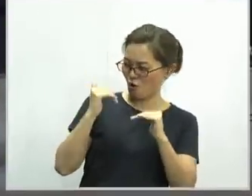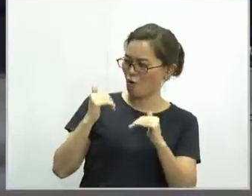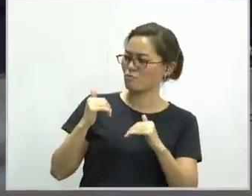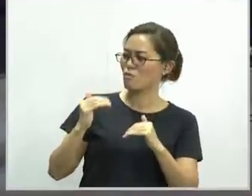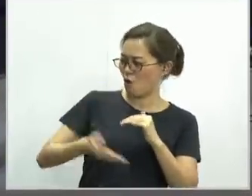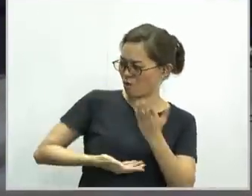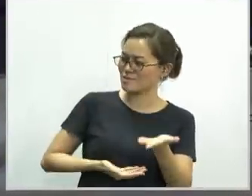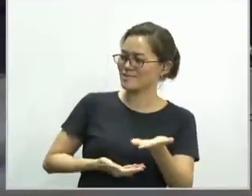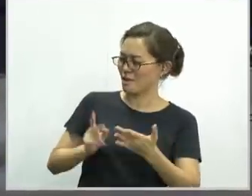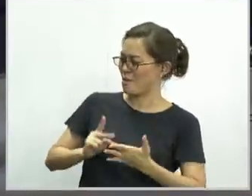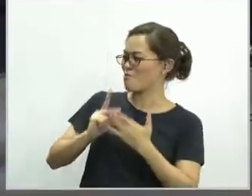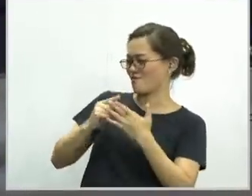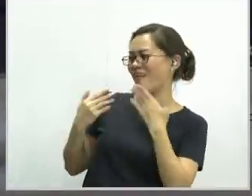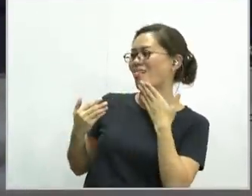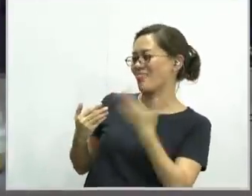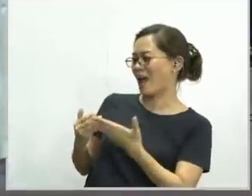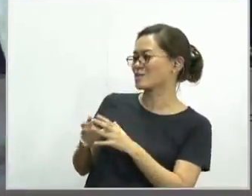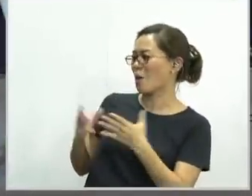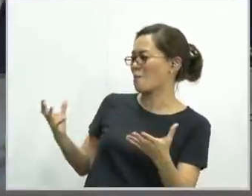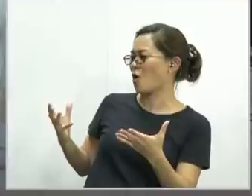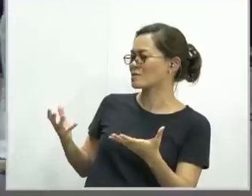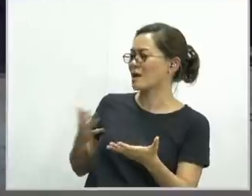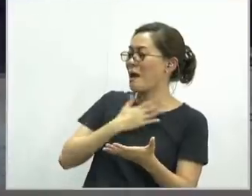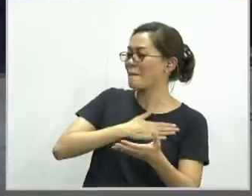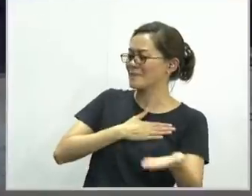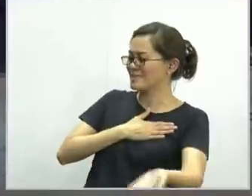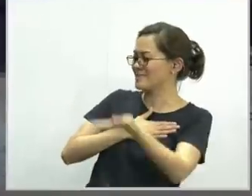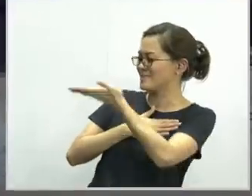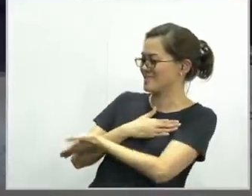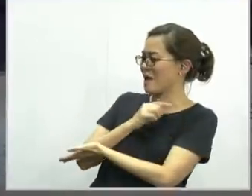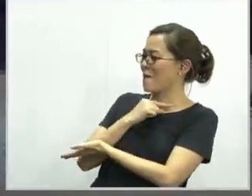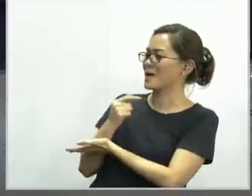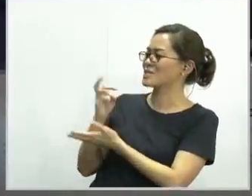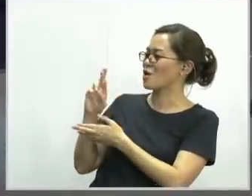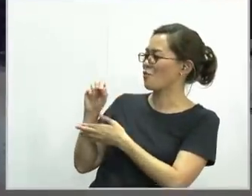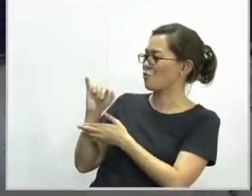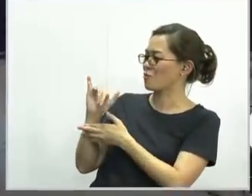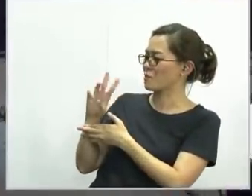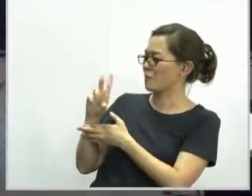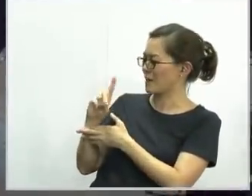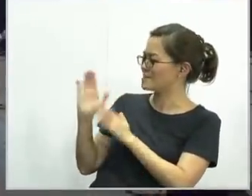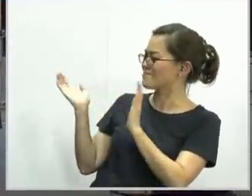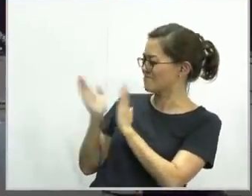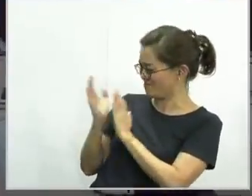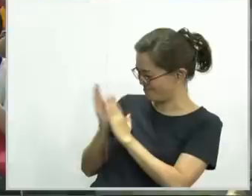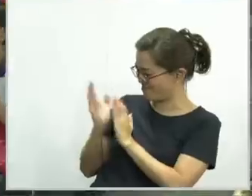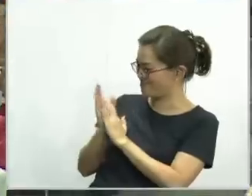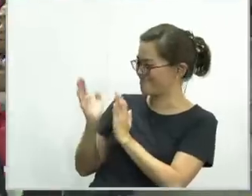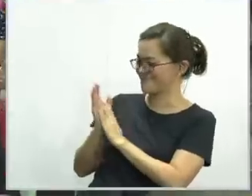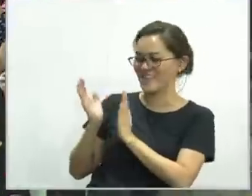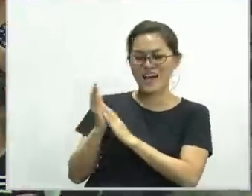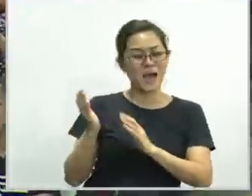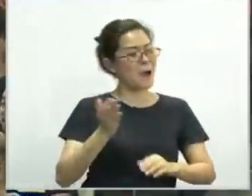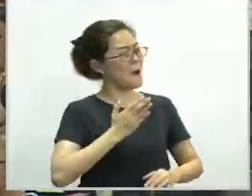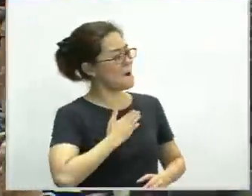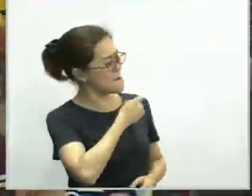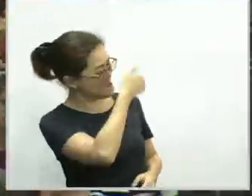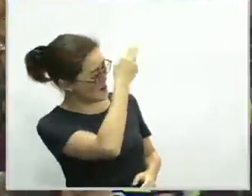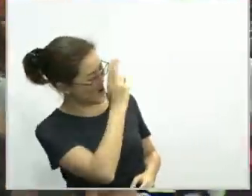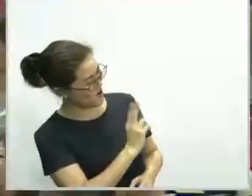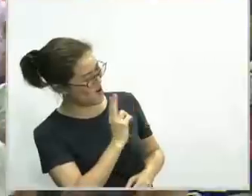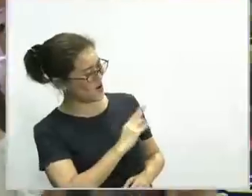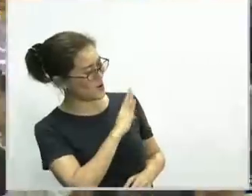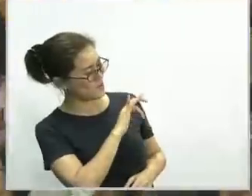such a privilege. Yes. So thank you so much. Please give Pastor Raymond a big round of applause. Oh, it's my thank honor, you. Belinda,